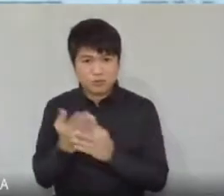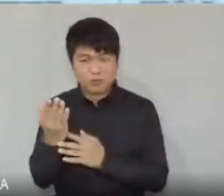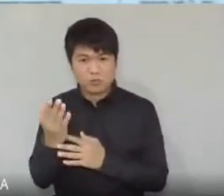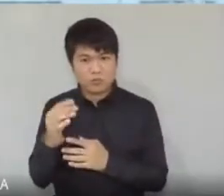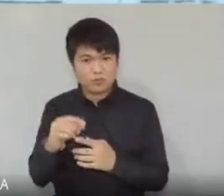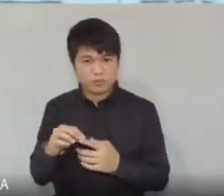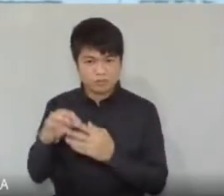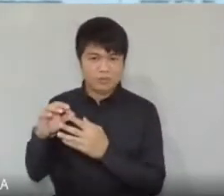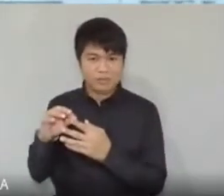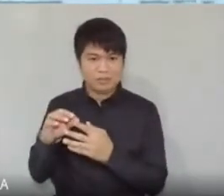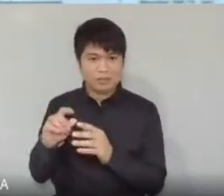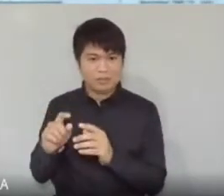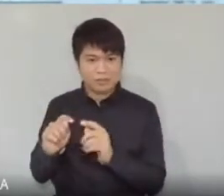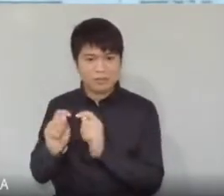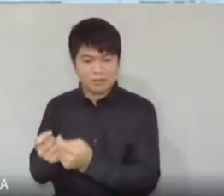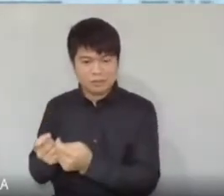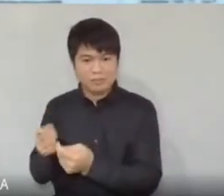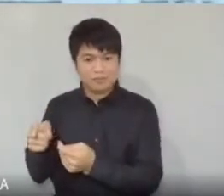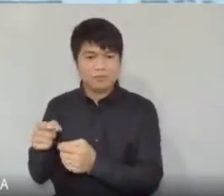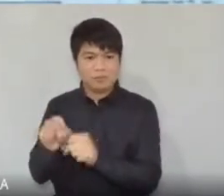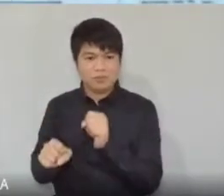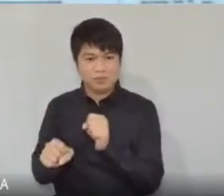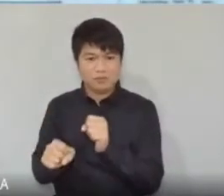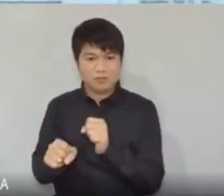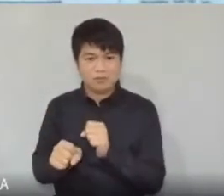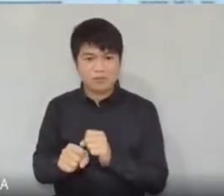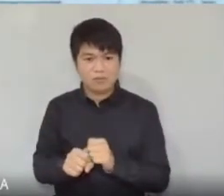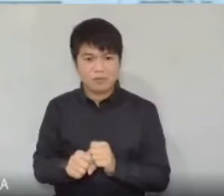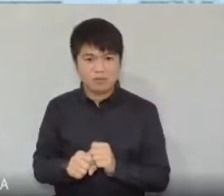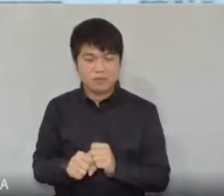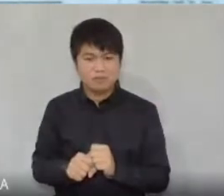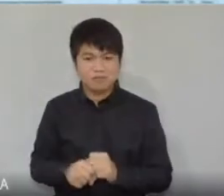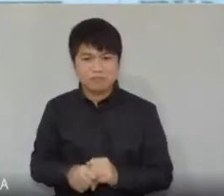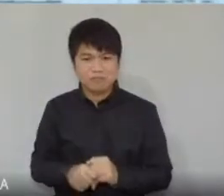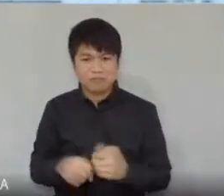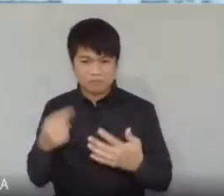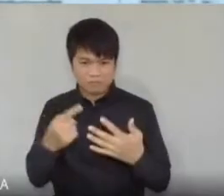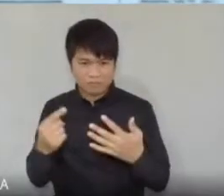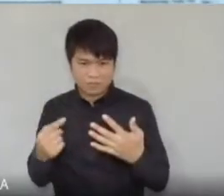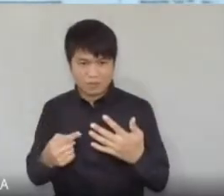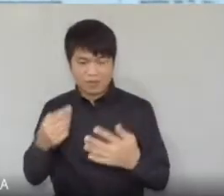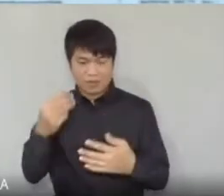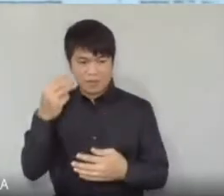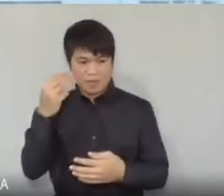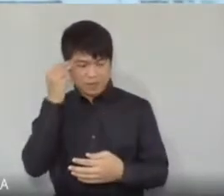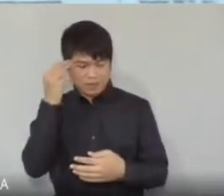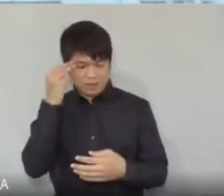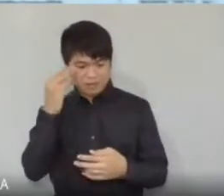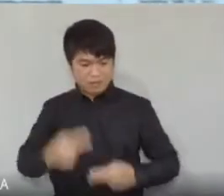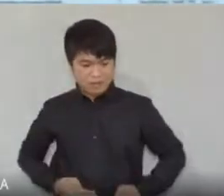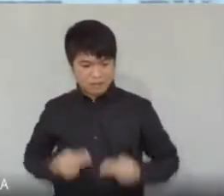IM, even our veterinary medicine. We have posted, and I love to give these numbers,